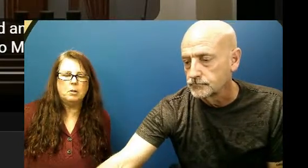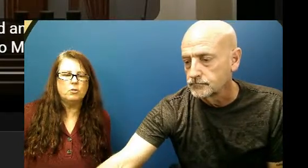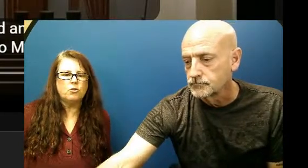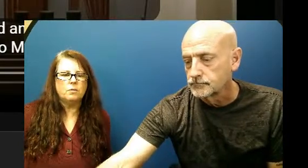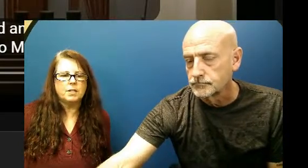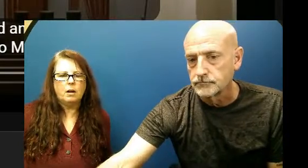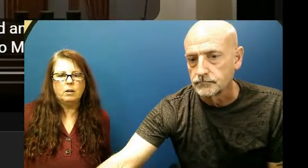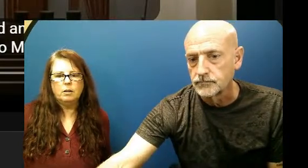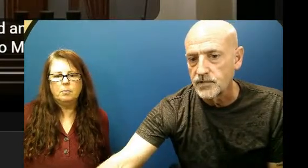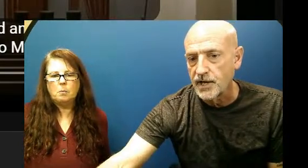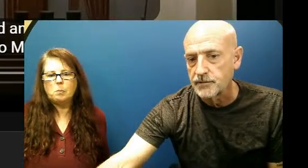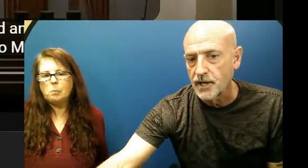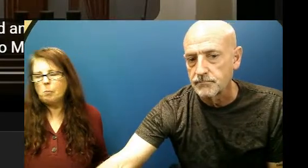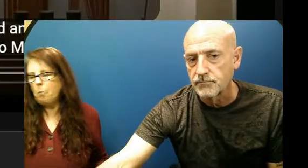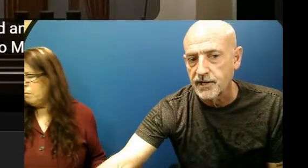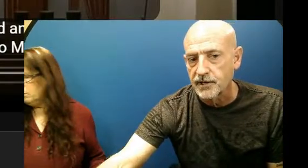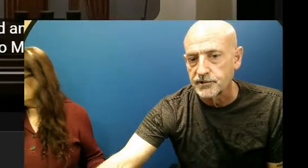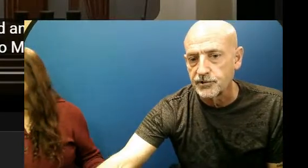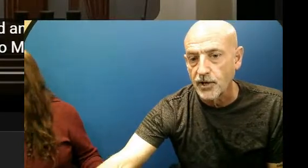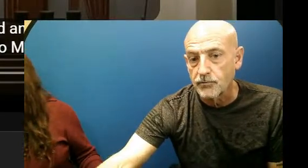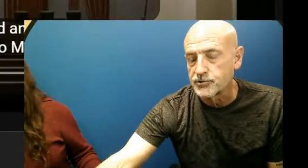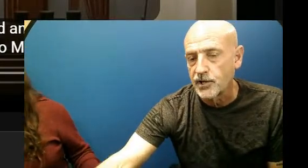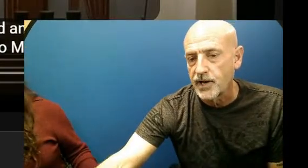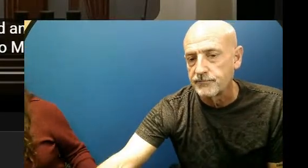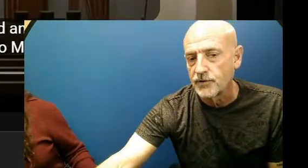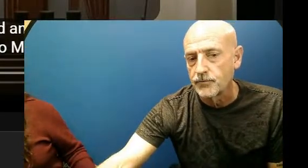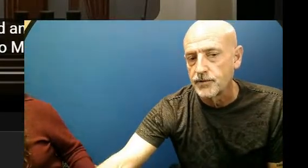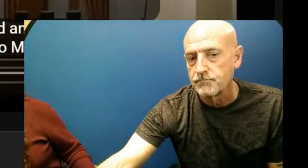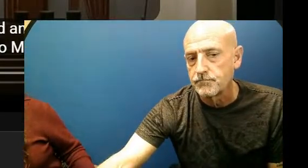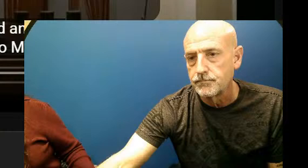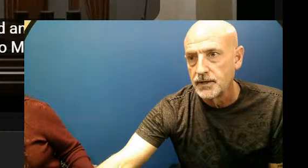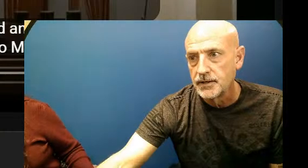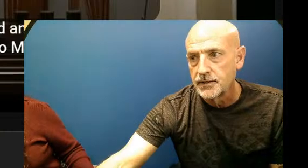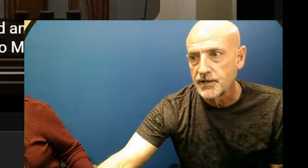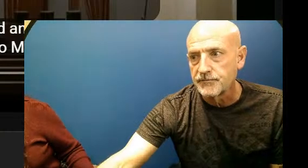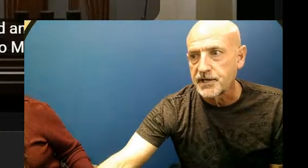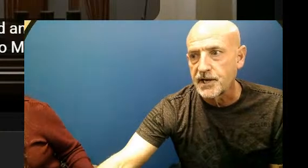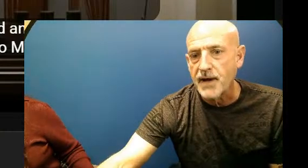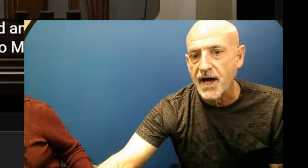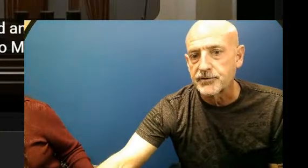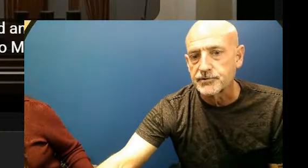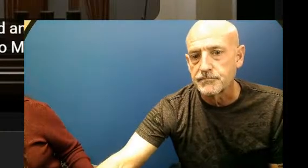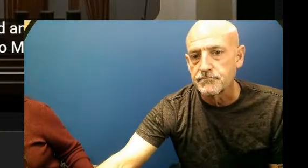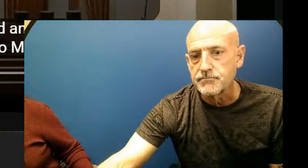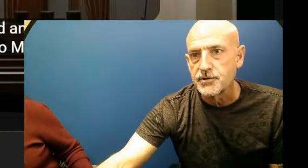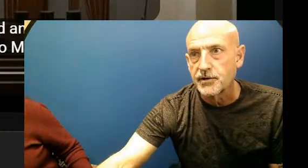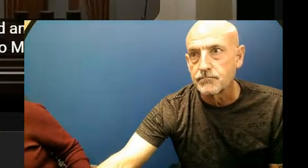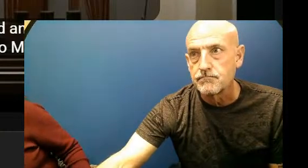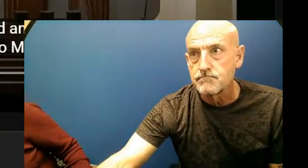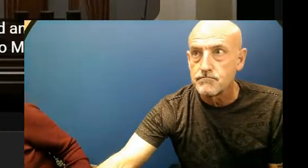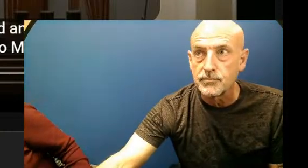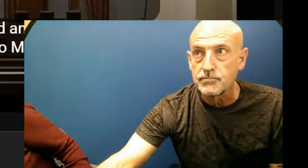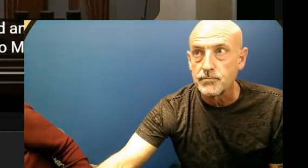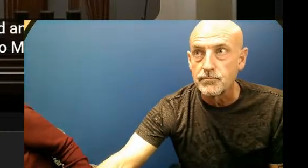an administrative stay on it. Yeah, and then let it continue up, because they would have if they kick it back,